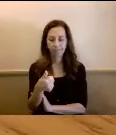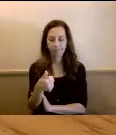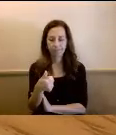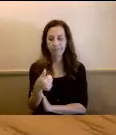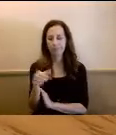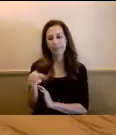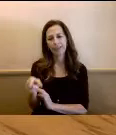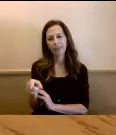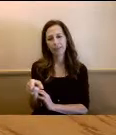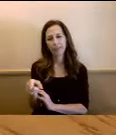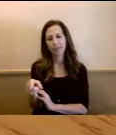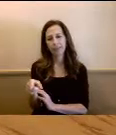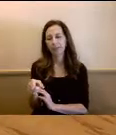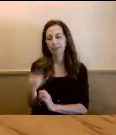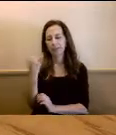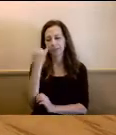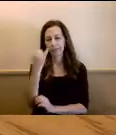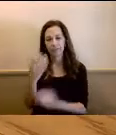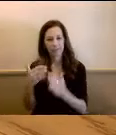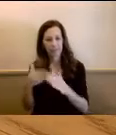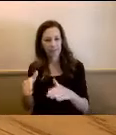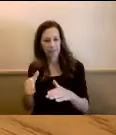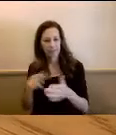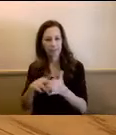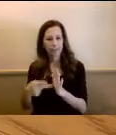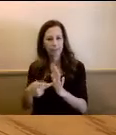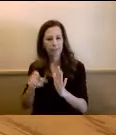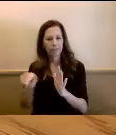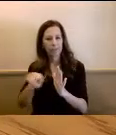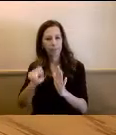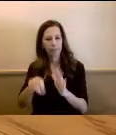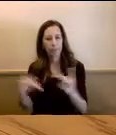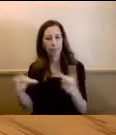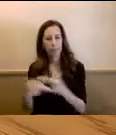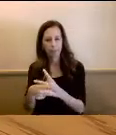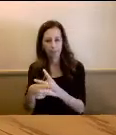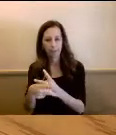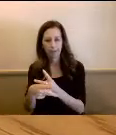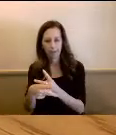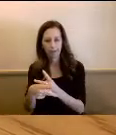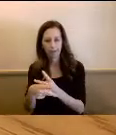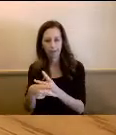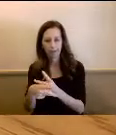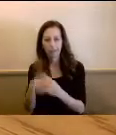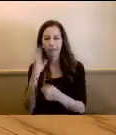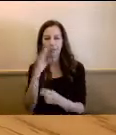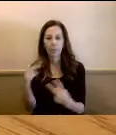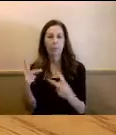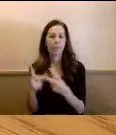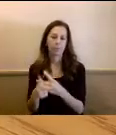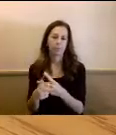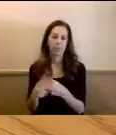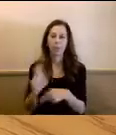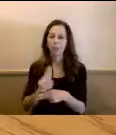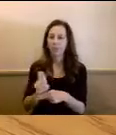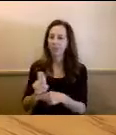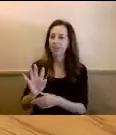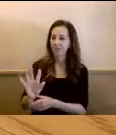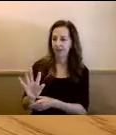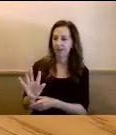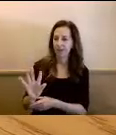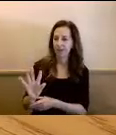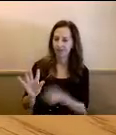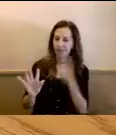So here, if we have division, we have to multiply. So we're going to multiply by